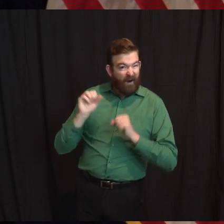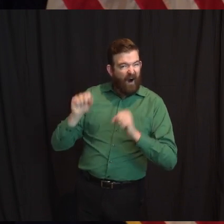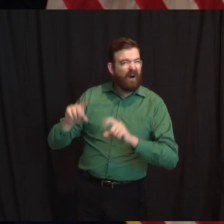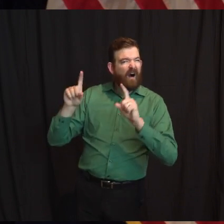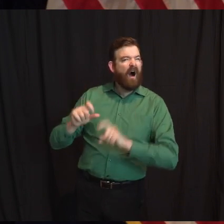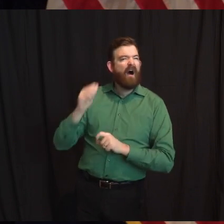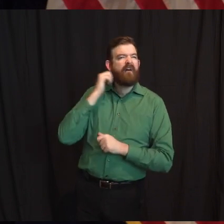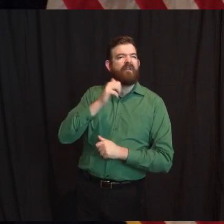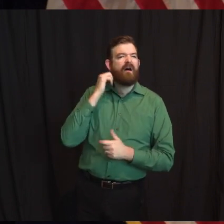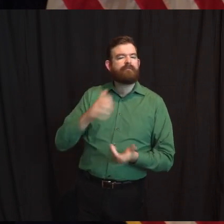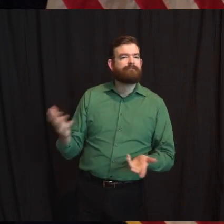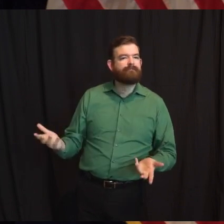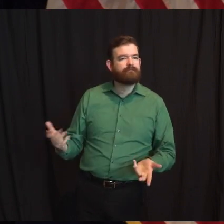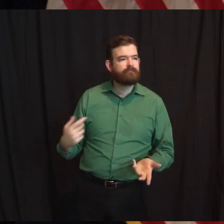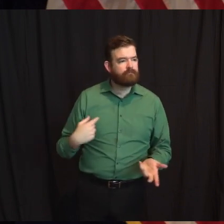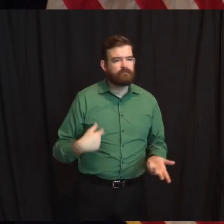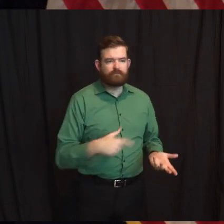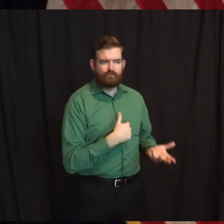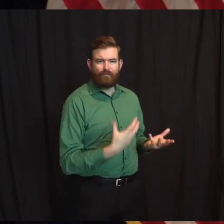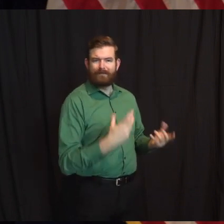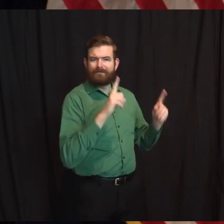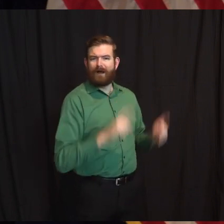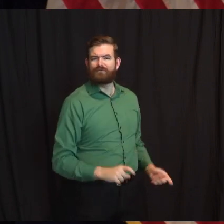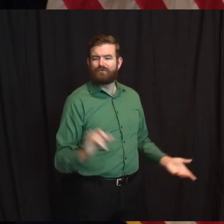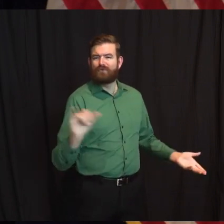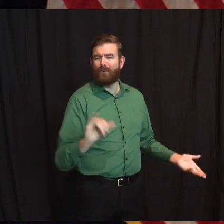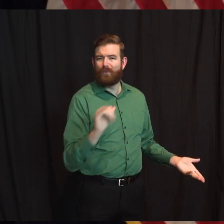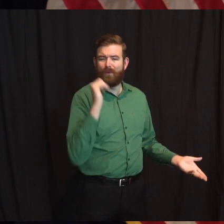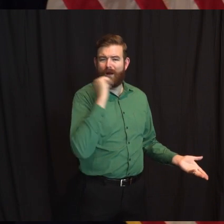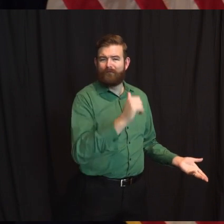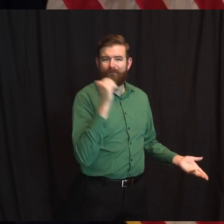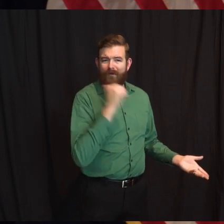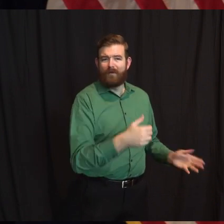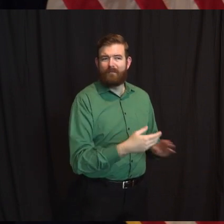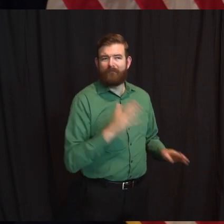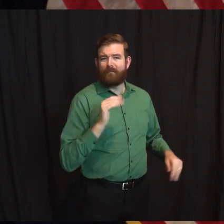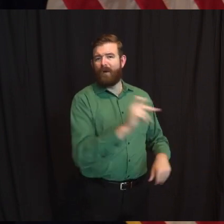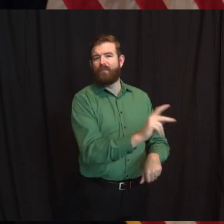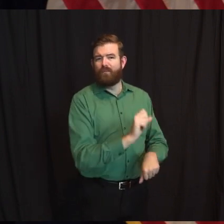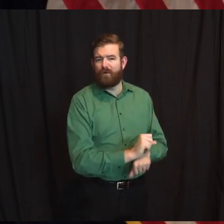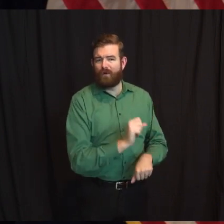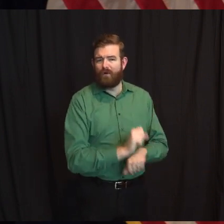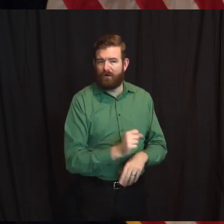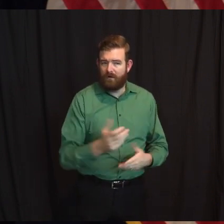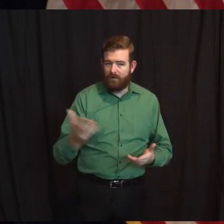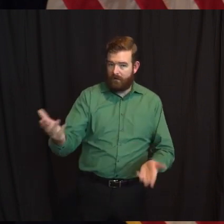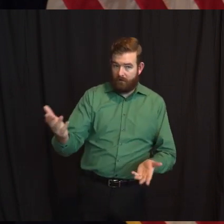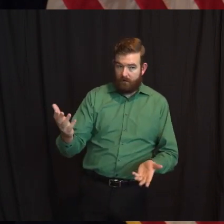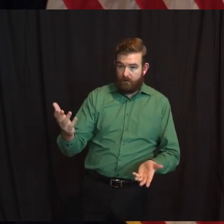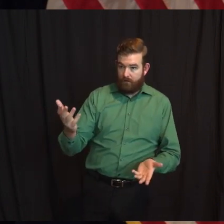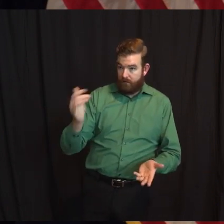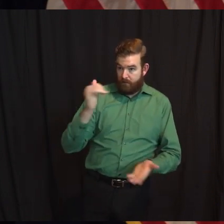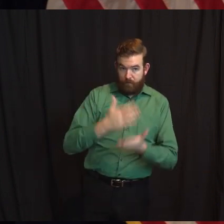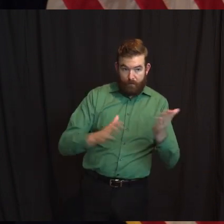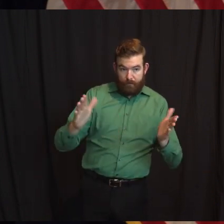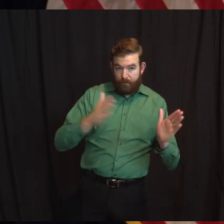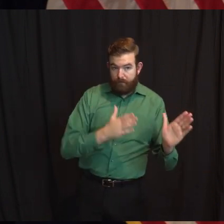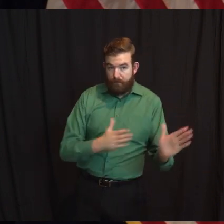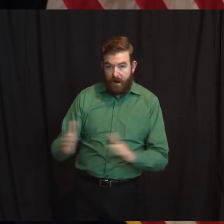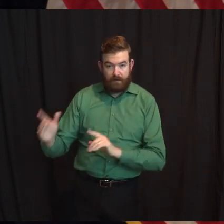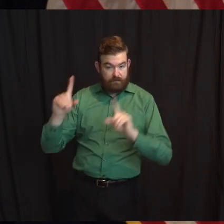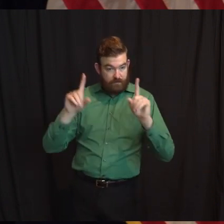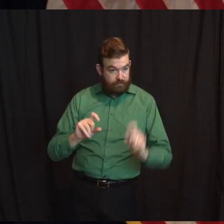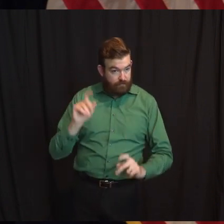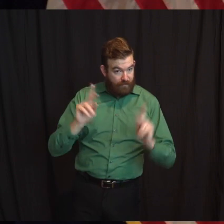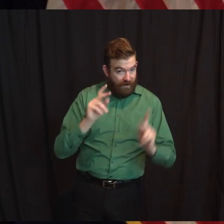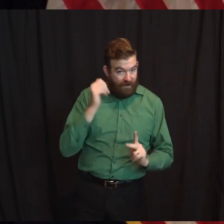when will everybody be able to get a test on a daily basis before getting back to work? Is that part of the plan here in New Jersey? So my